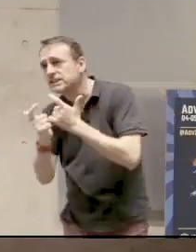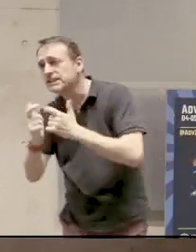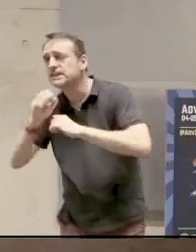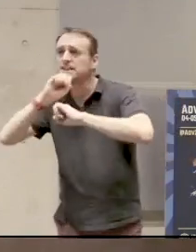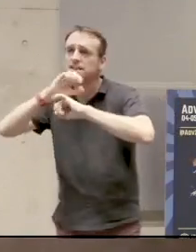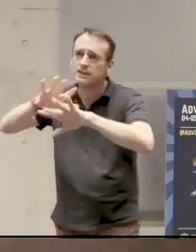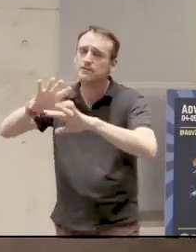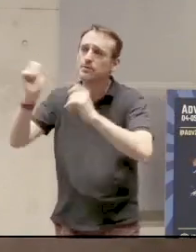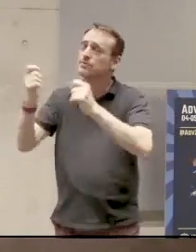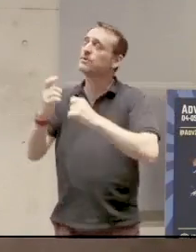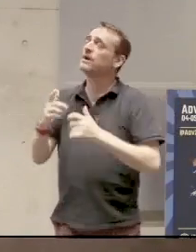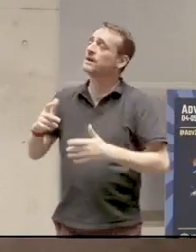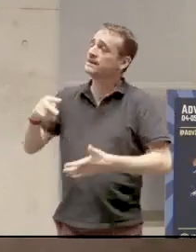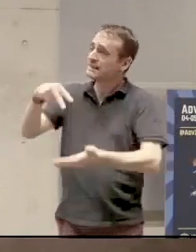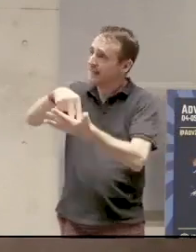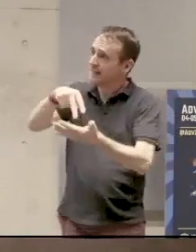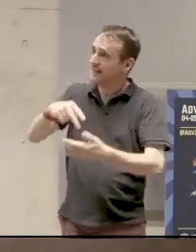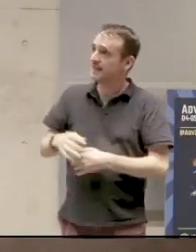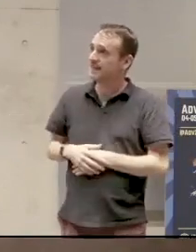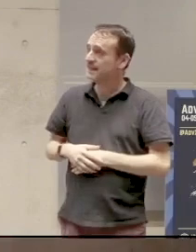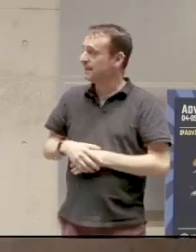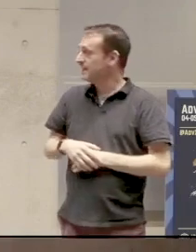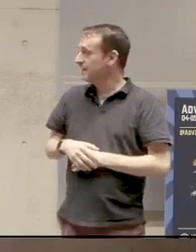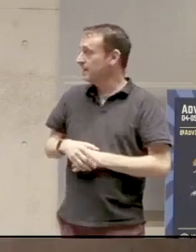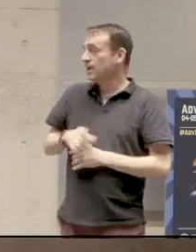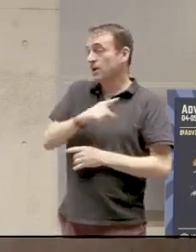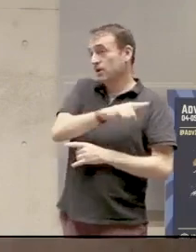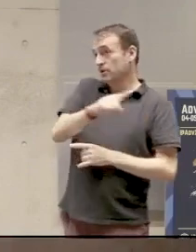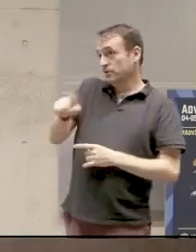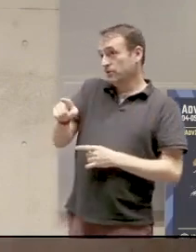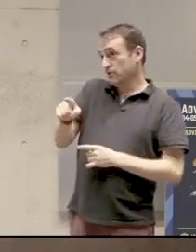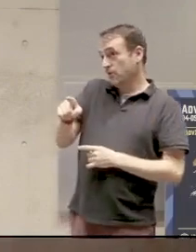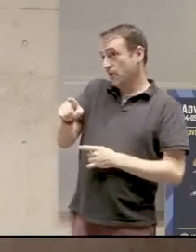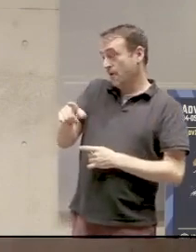feel that you must. Do you...